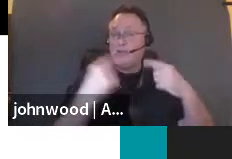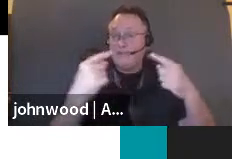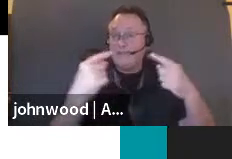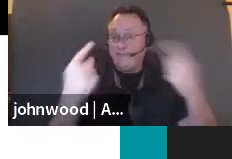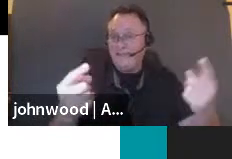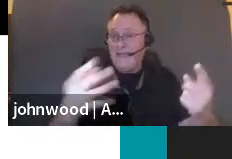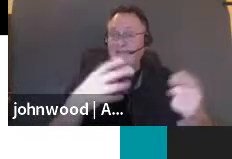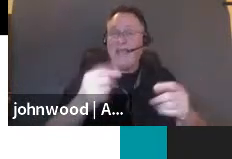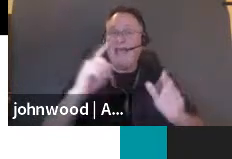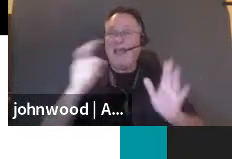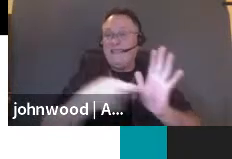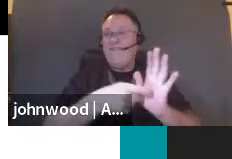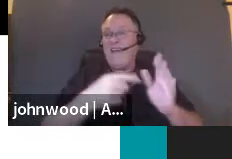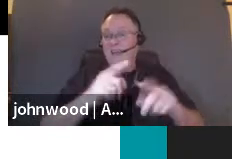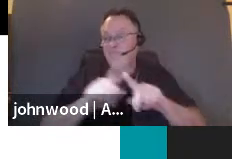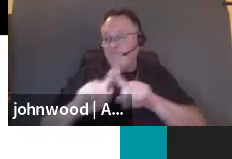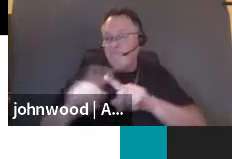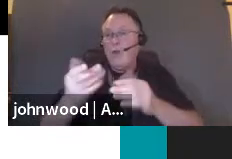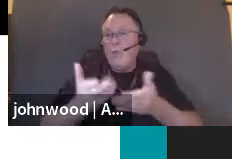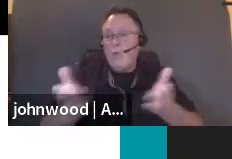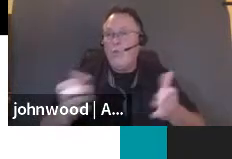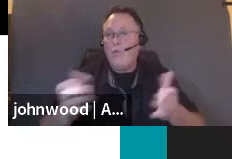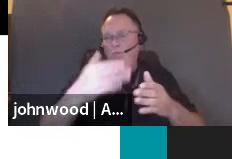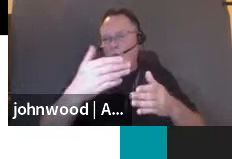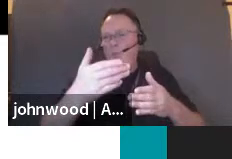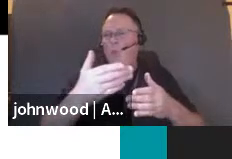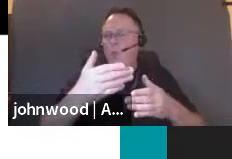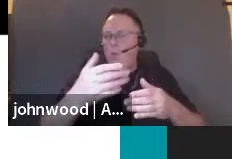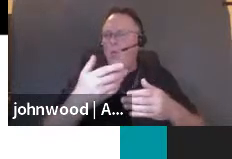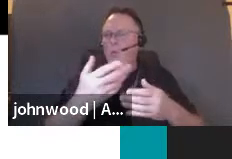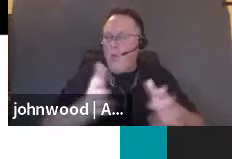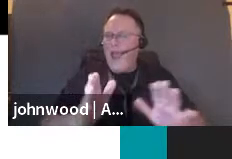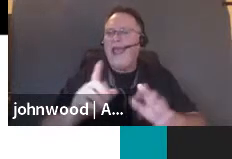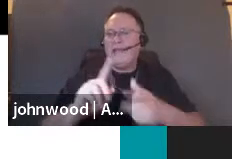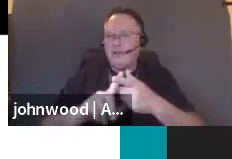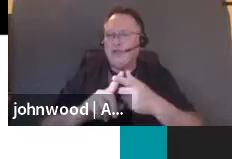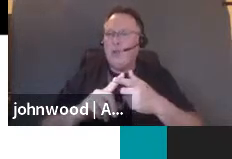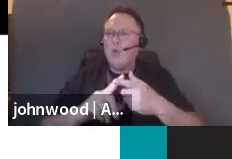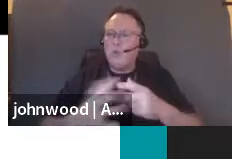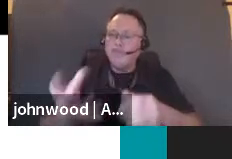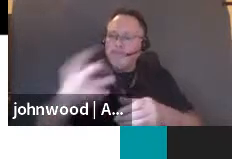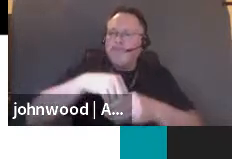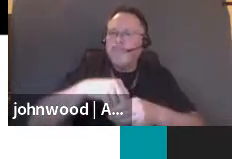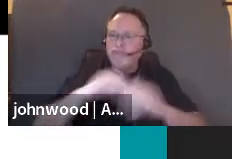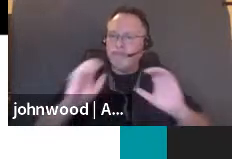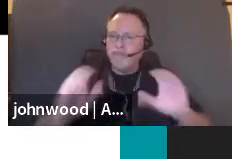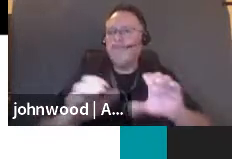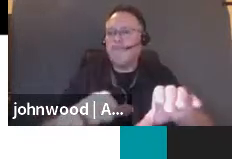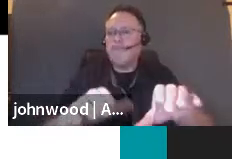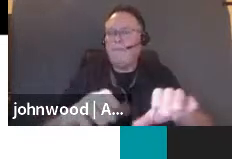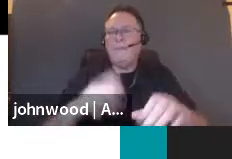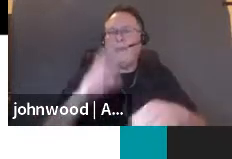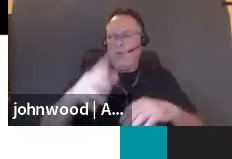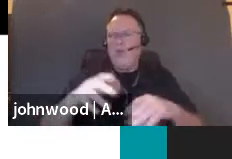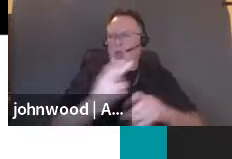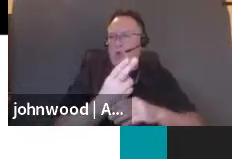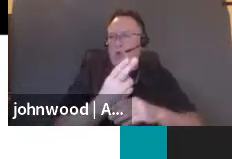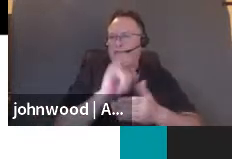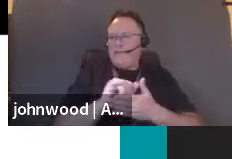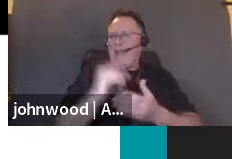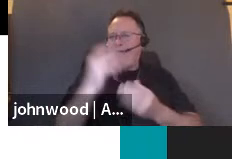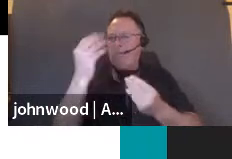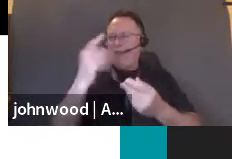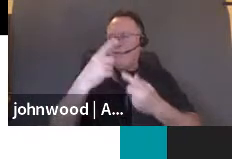and identified ways to put it all into action. And we're going to be using this established foundation for our work